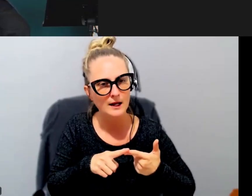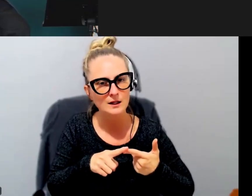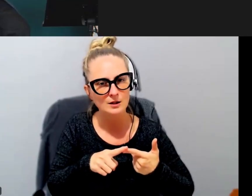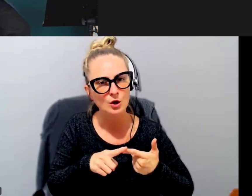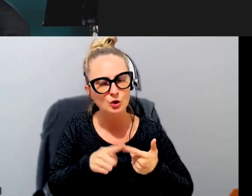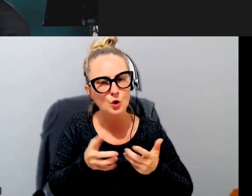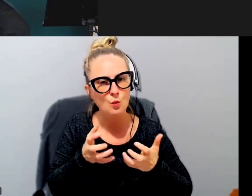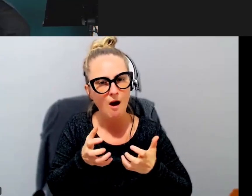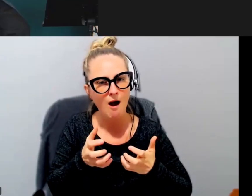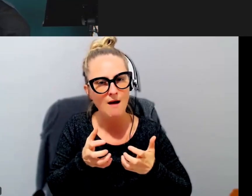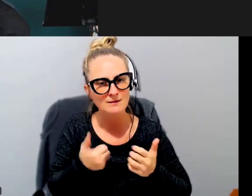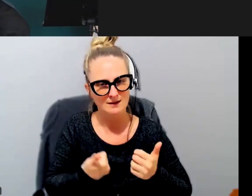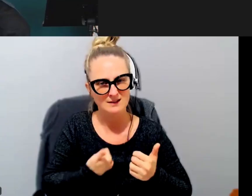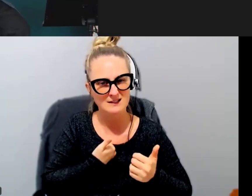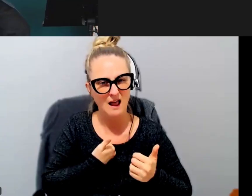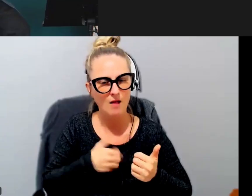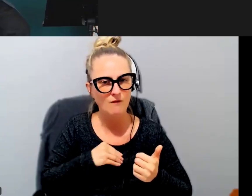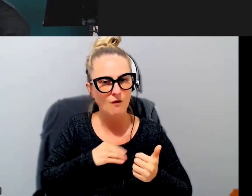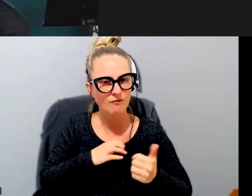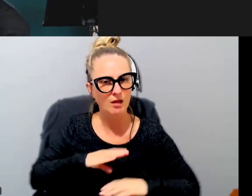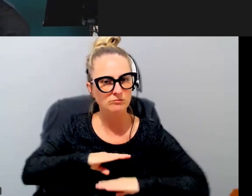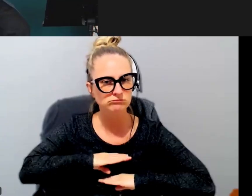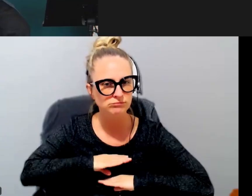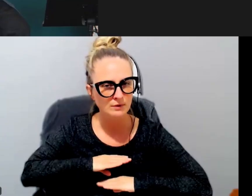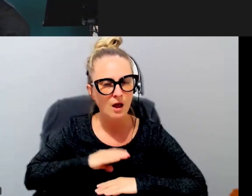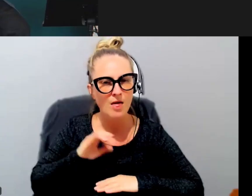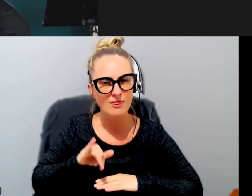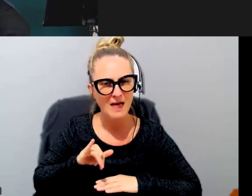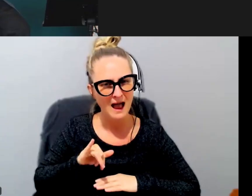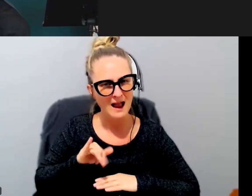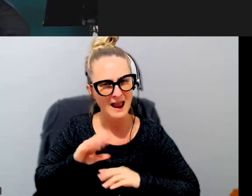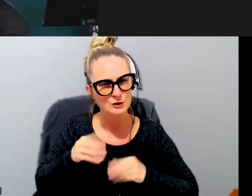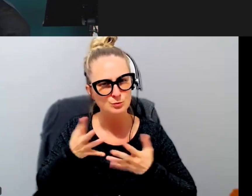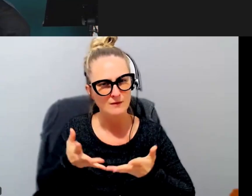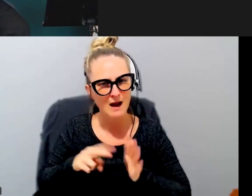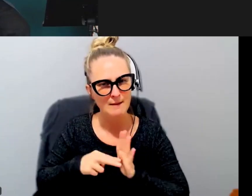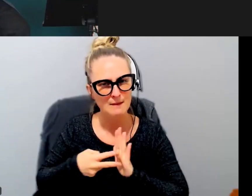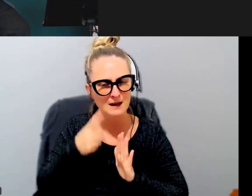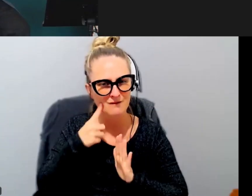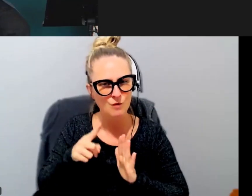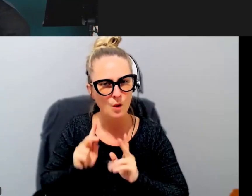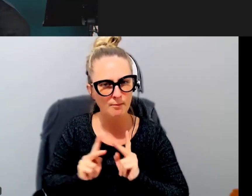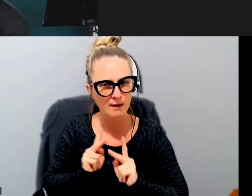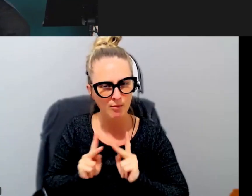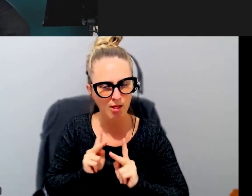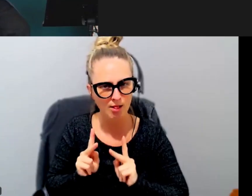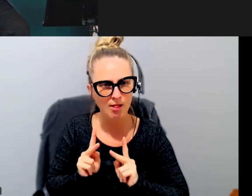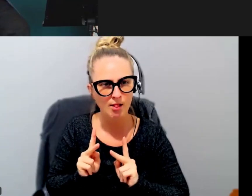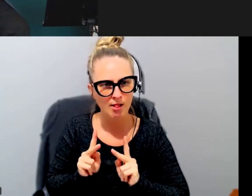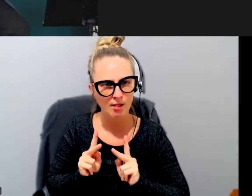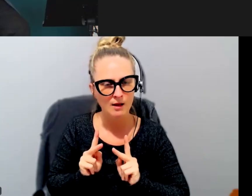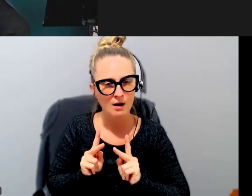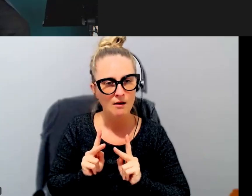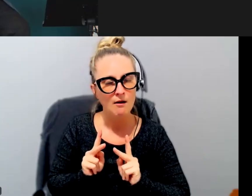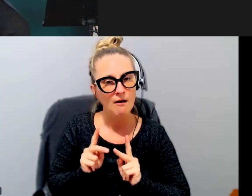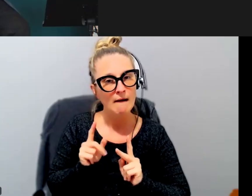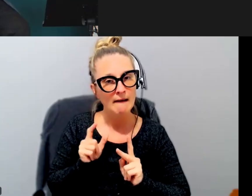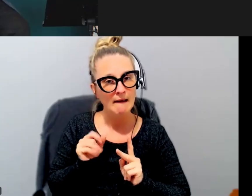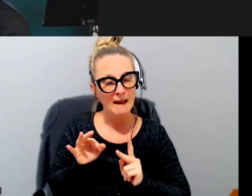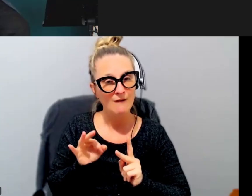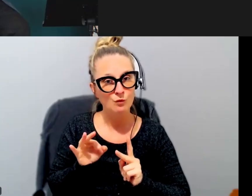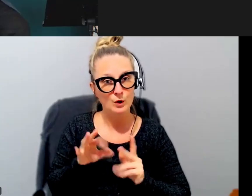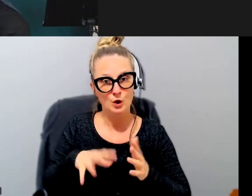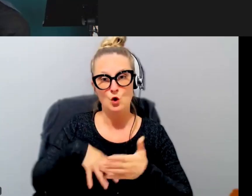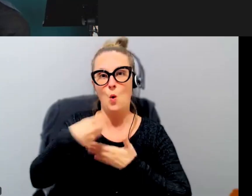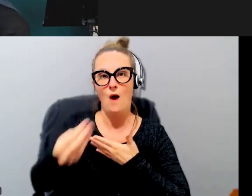self-fulfillment, and this needs to provide meaning for people. And if we're going to go out there and try to engage